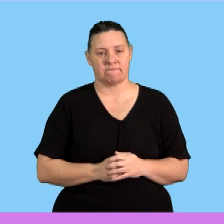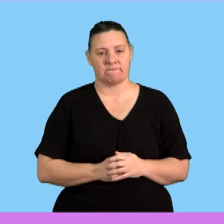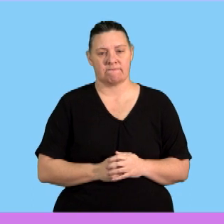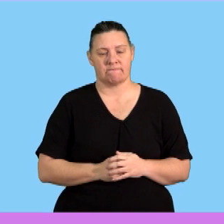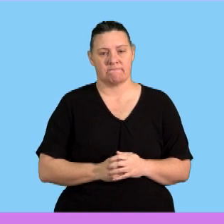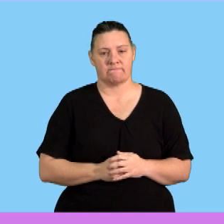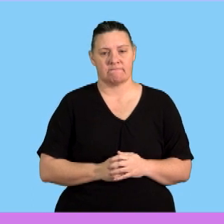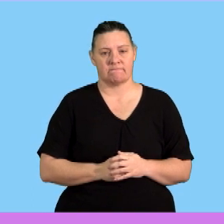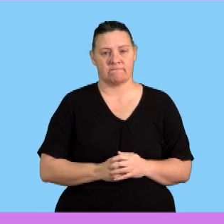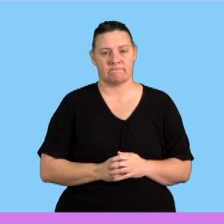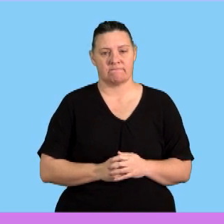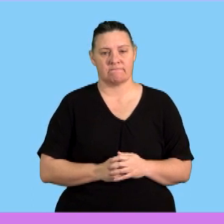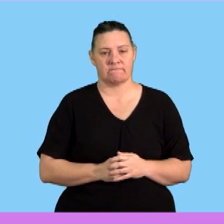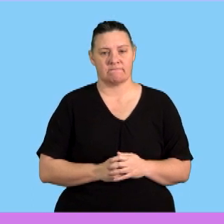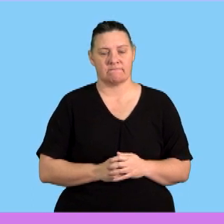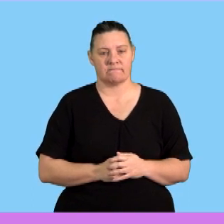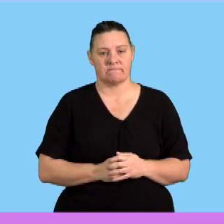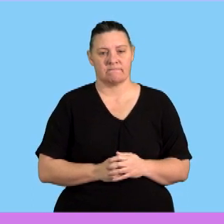and then tighten